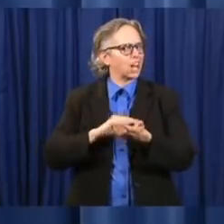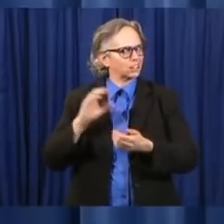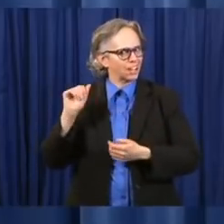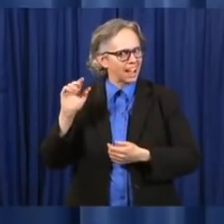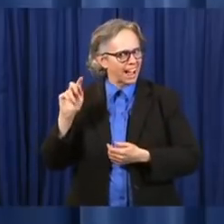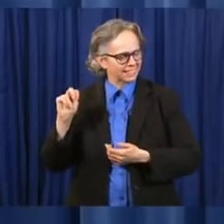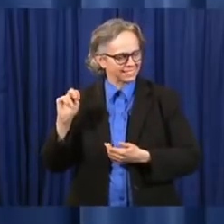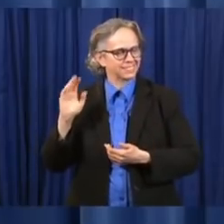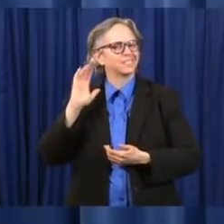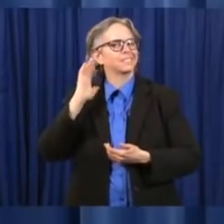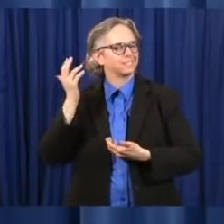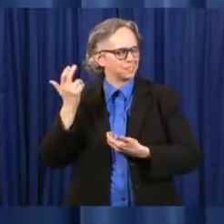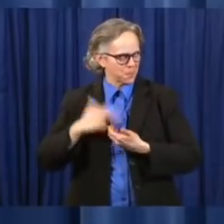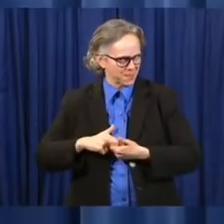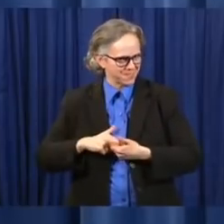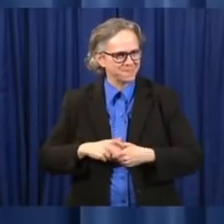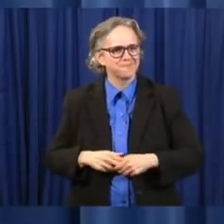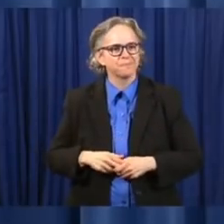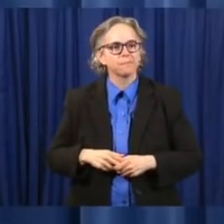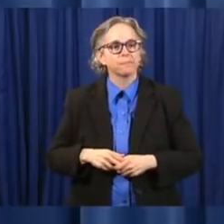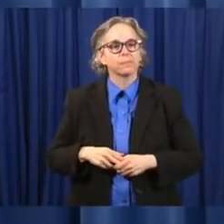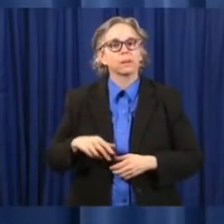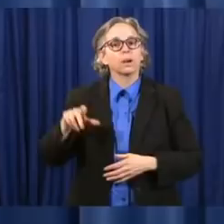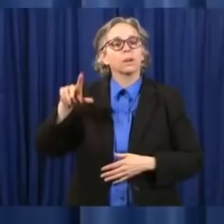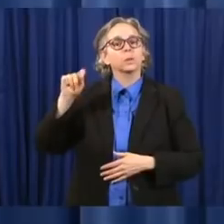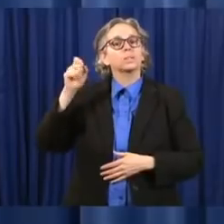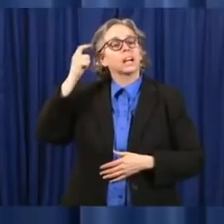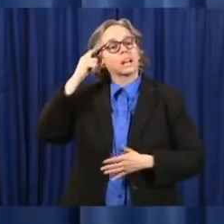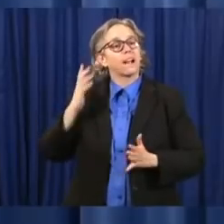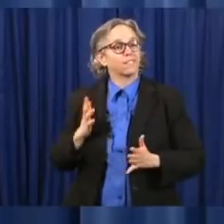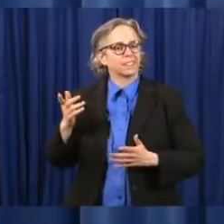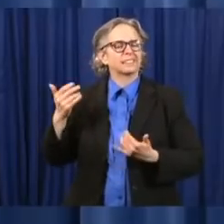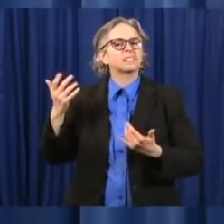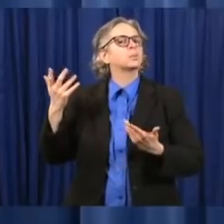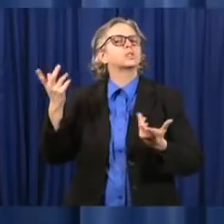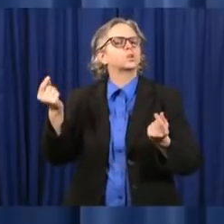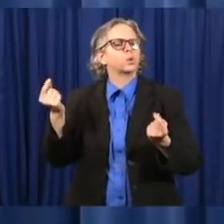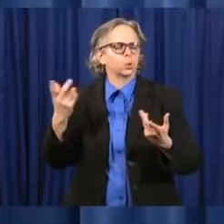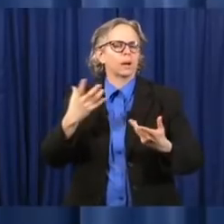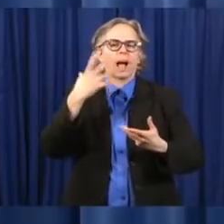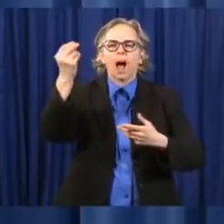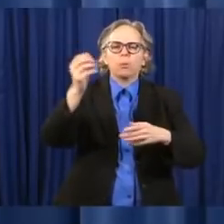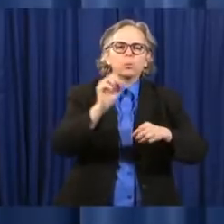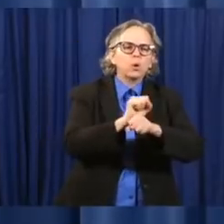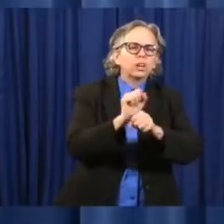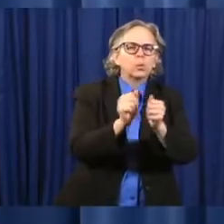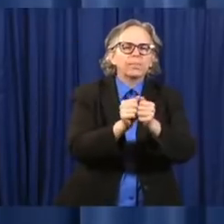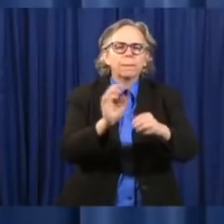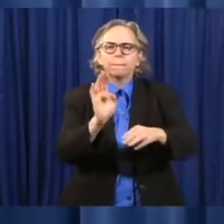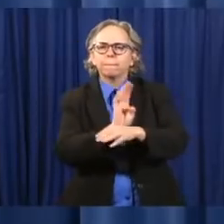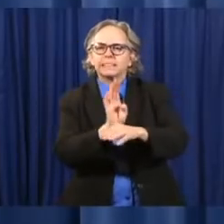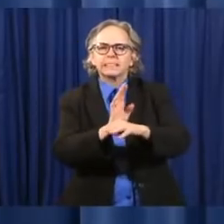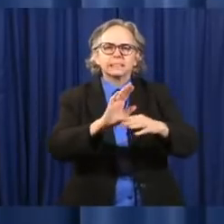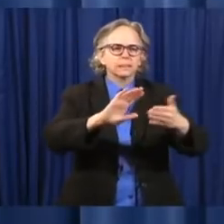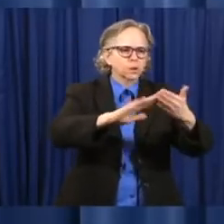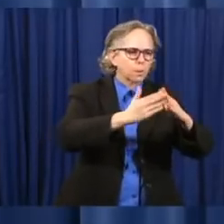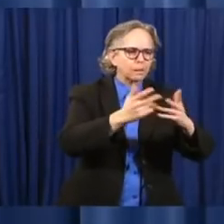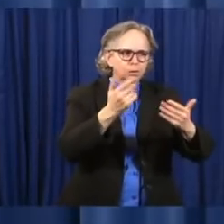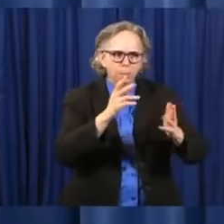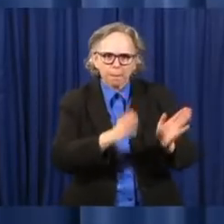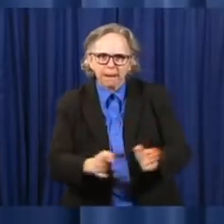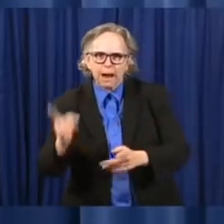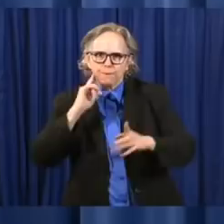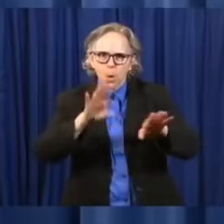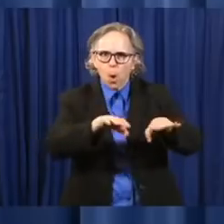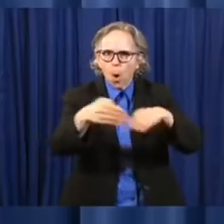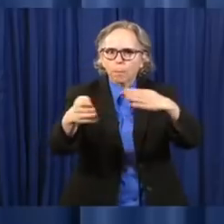Governor is working on some of the business rollout that we're getting prepared to